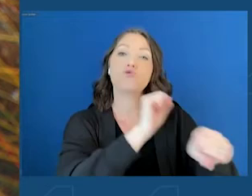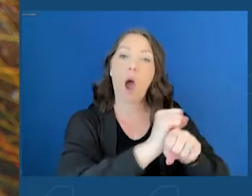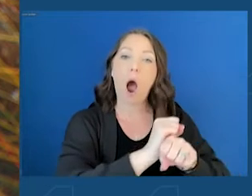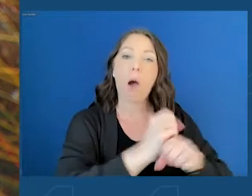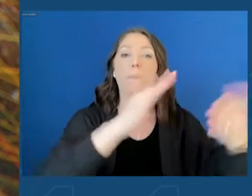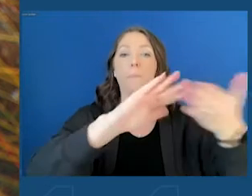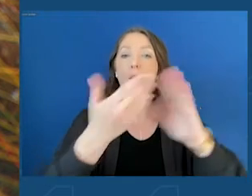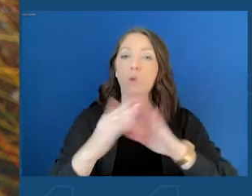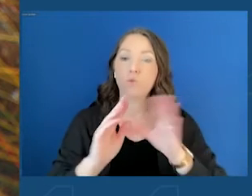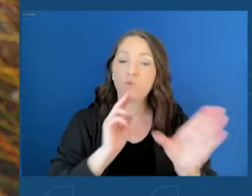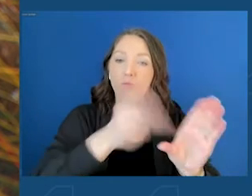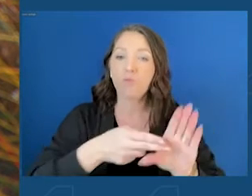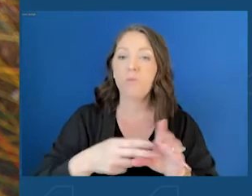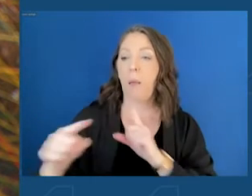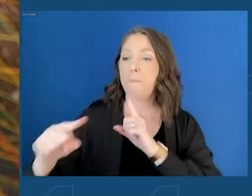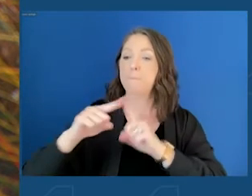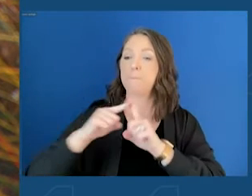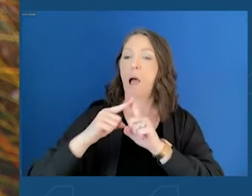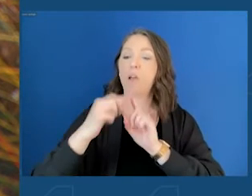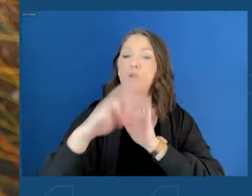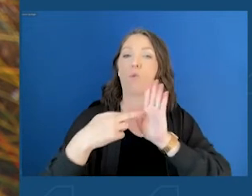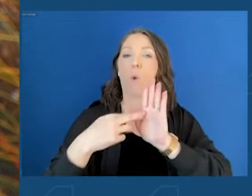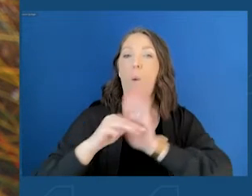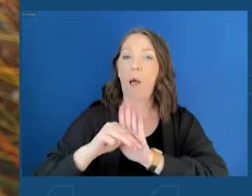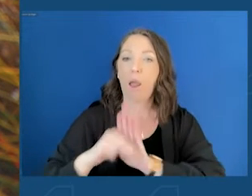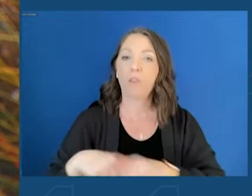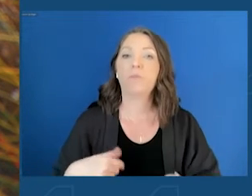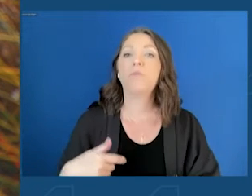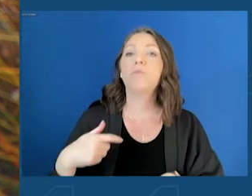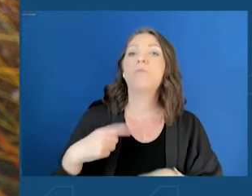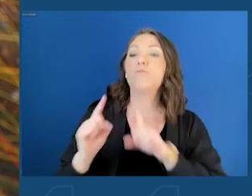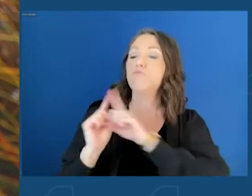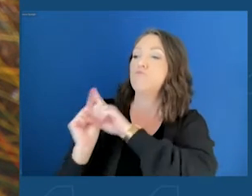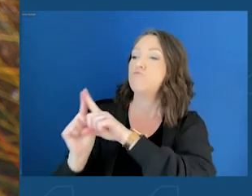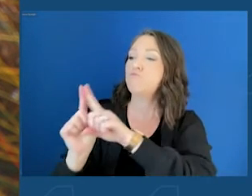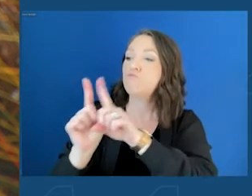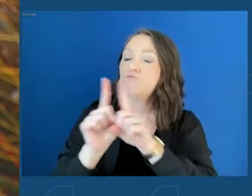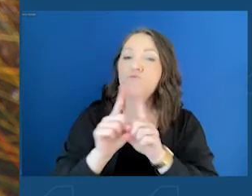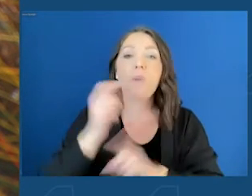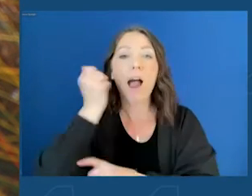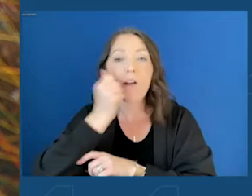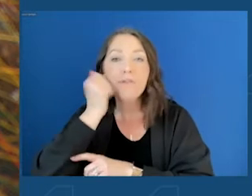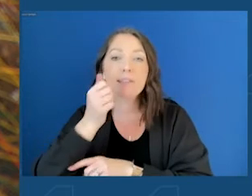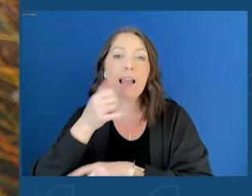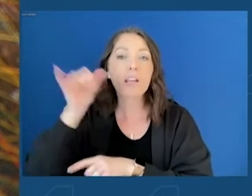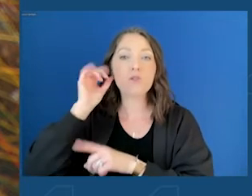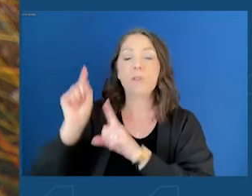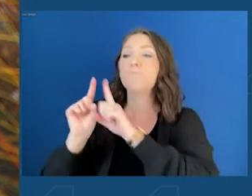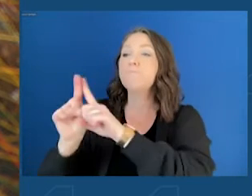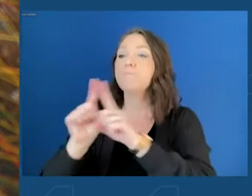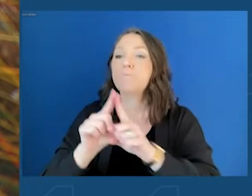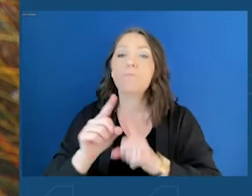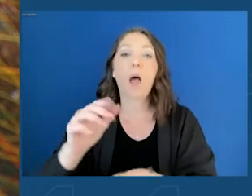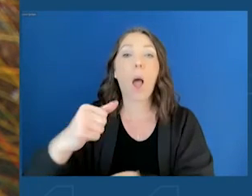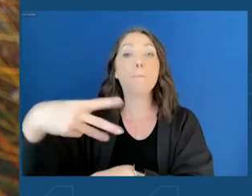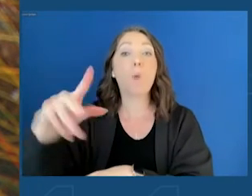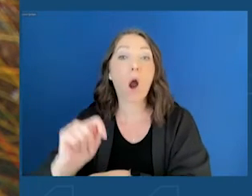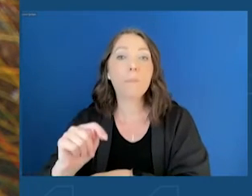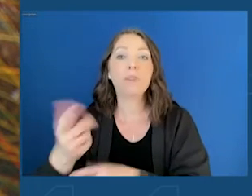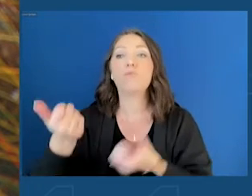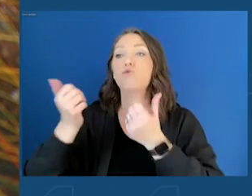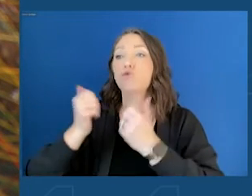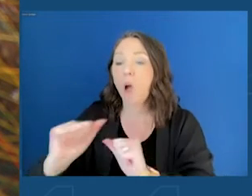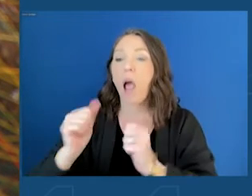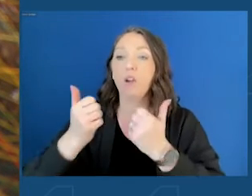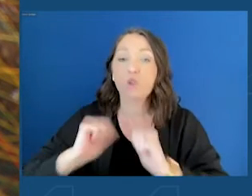he's a positive role model. I spent the entire day with him going apartment to apartment, landlord to landlord, while getting doors slammed